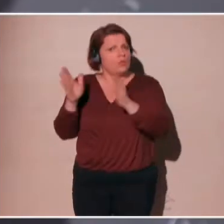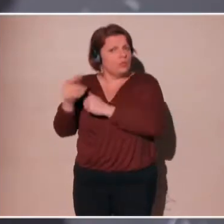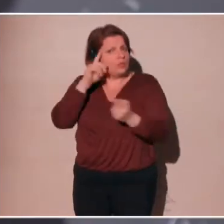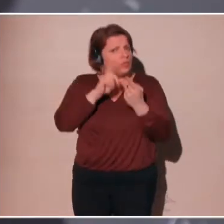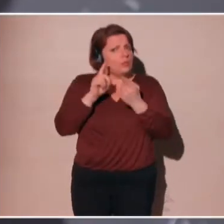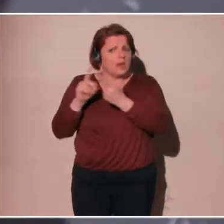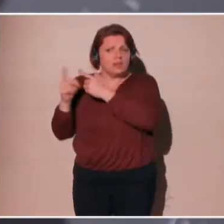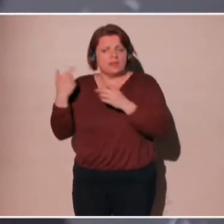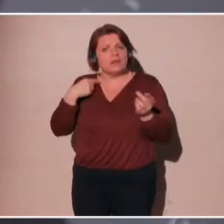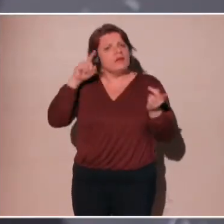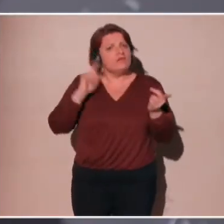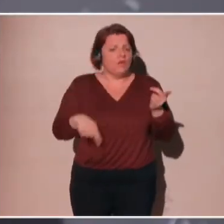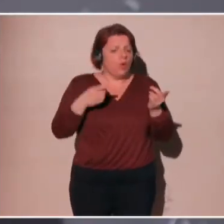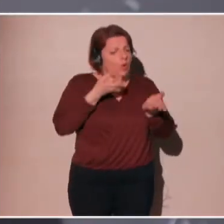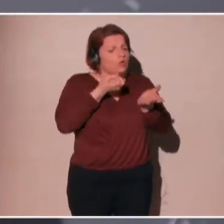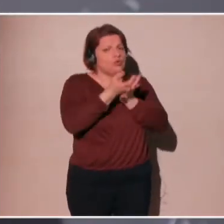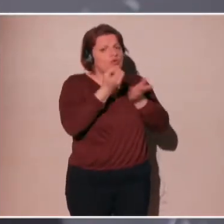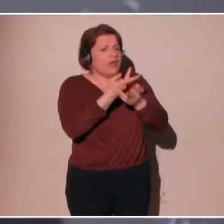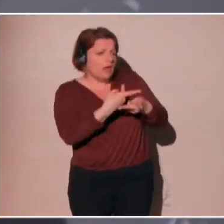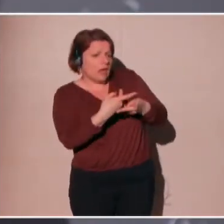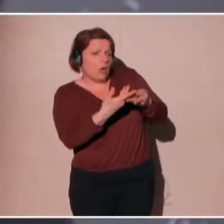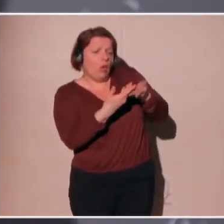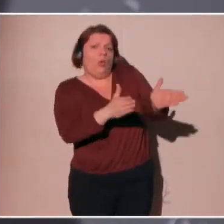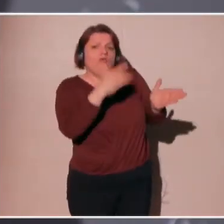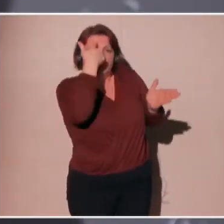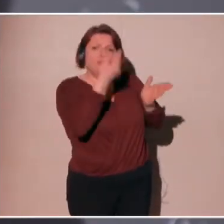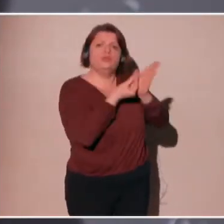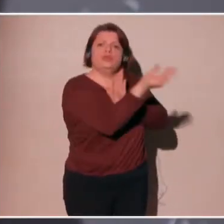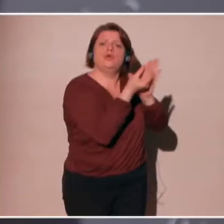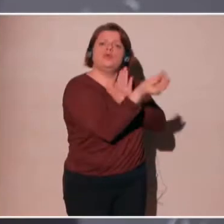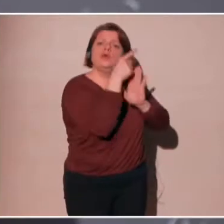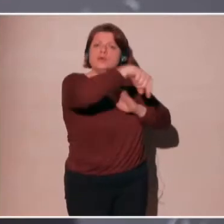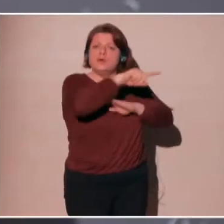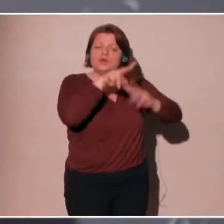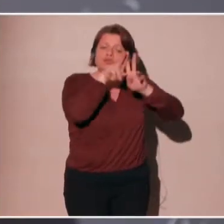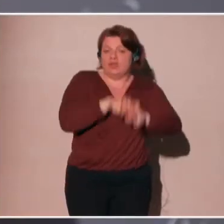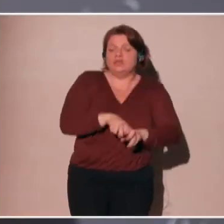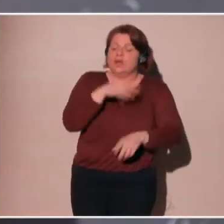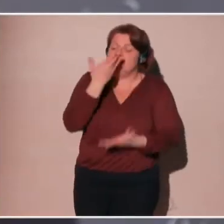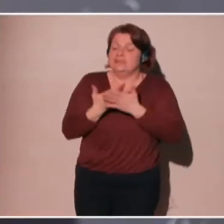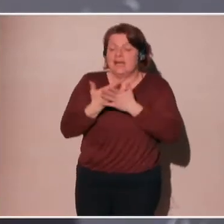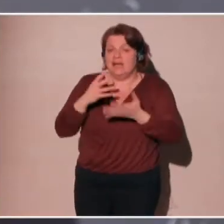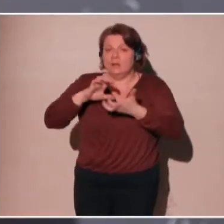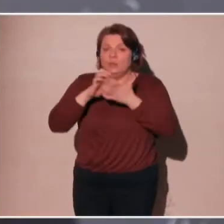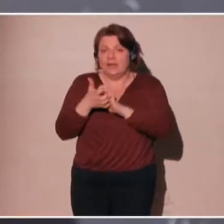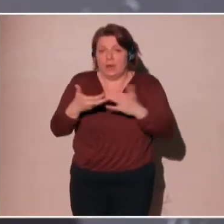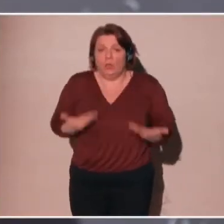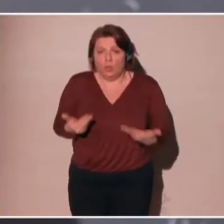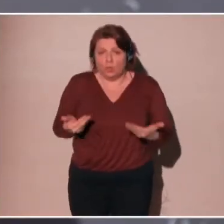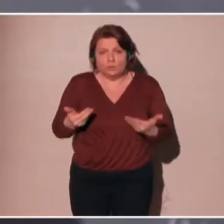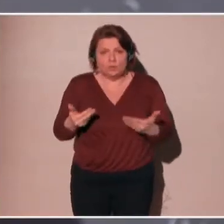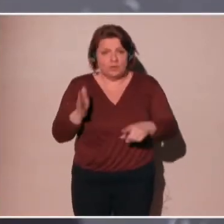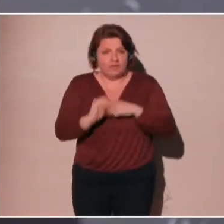be, however, very important to share the data with the researchers, and for which it's very